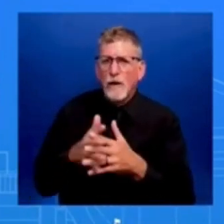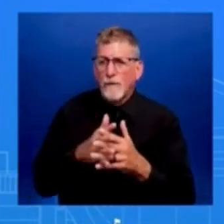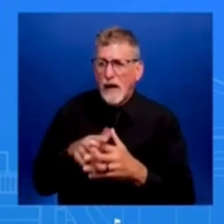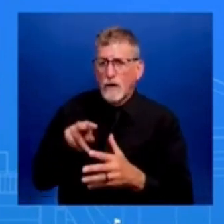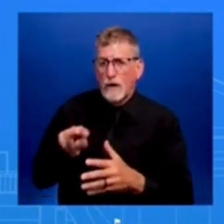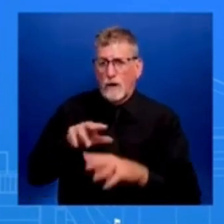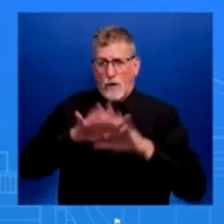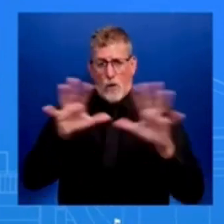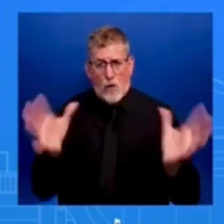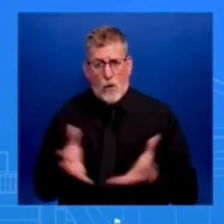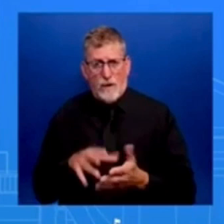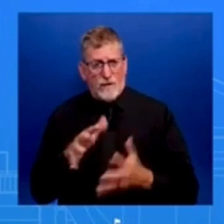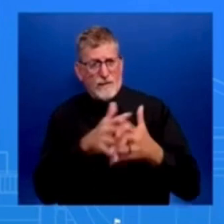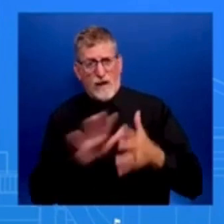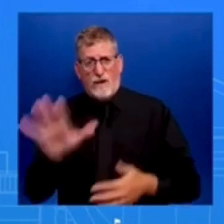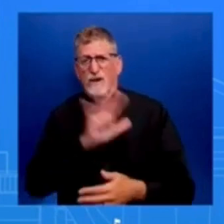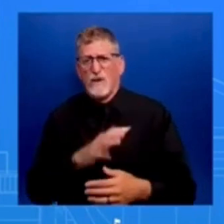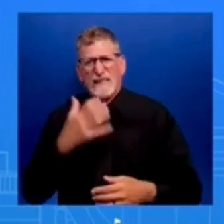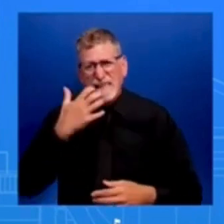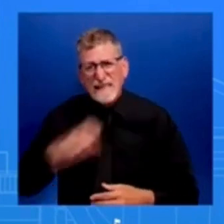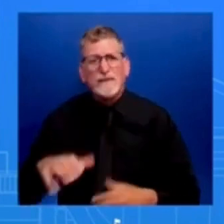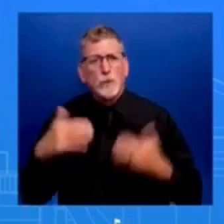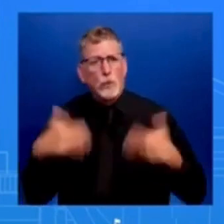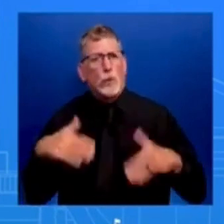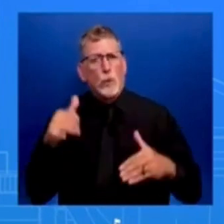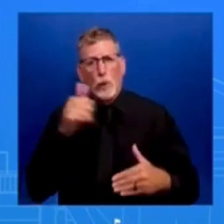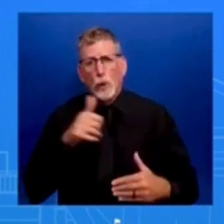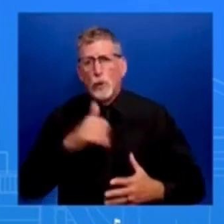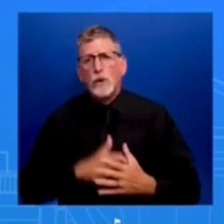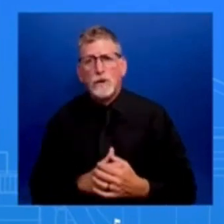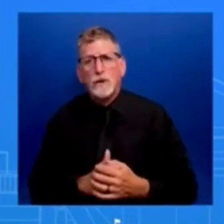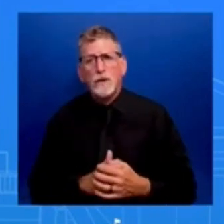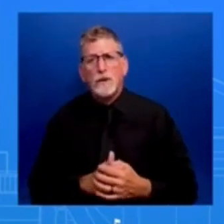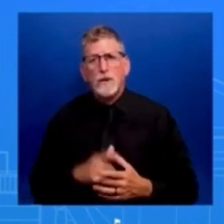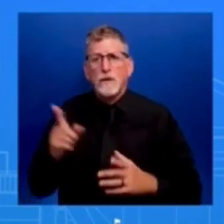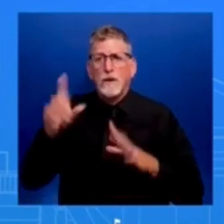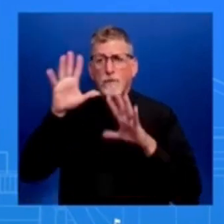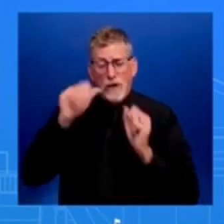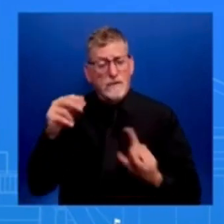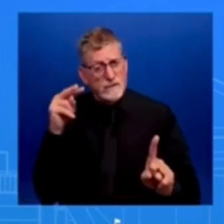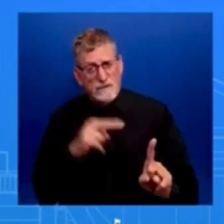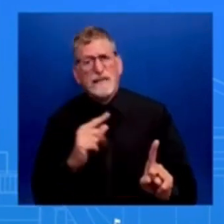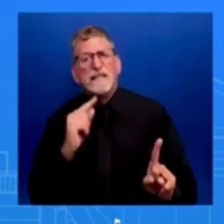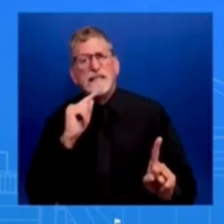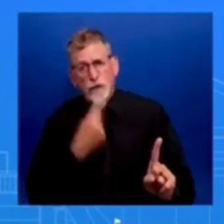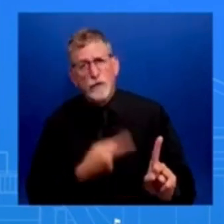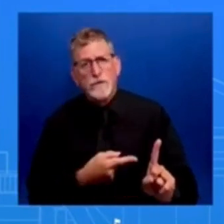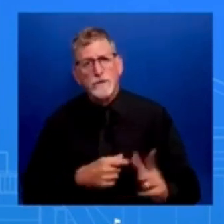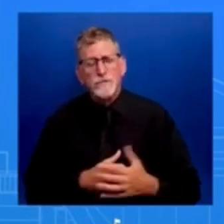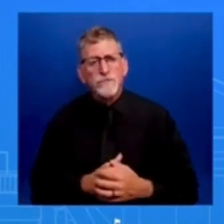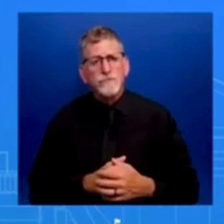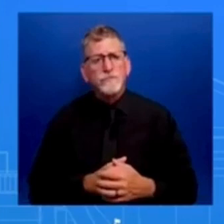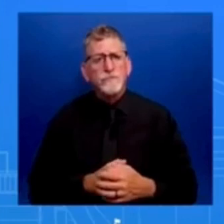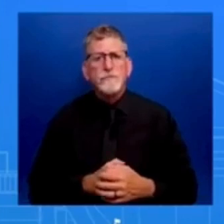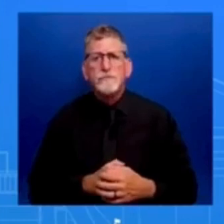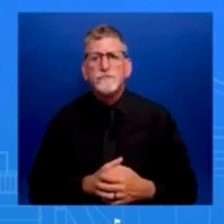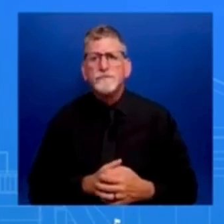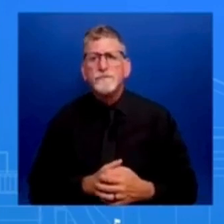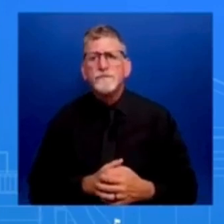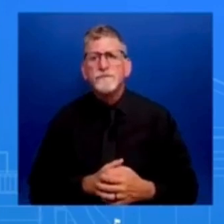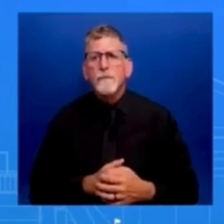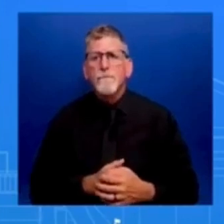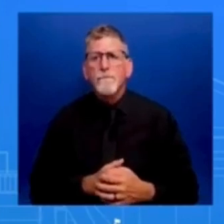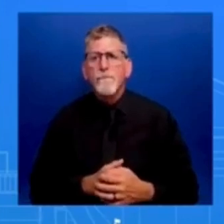It is an issue that he takes very seriously. It is an issue that we see, if you look at polling, that Americans are taking